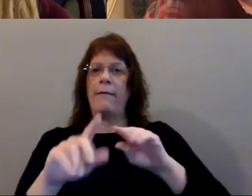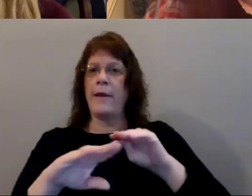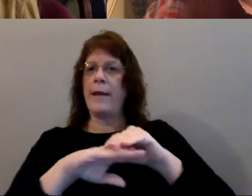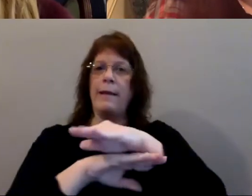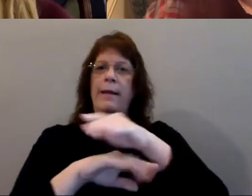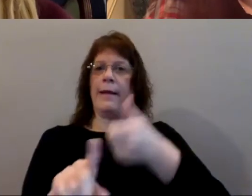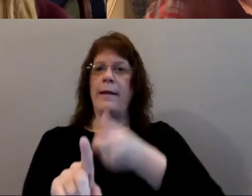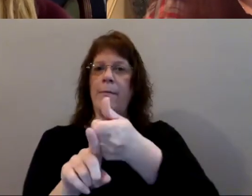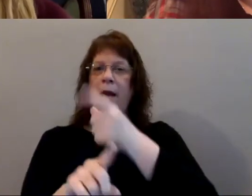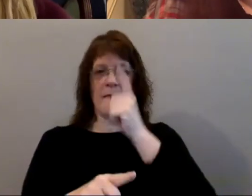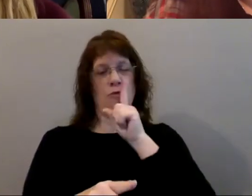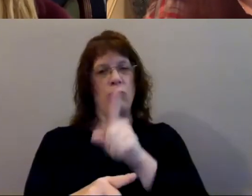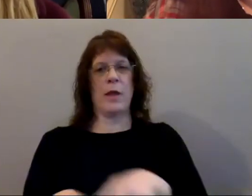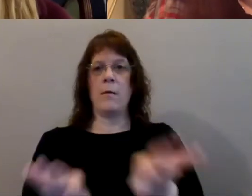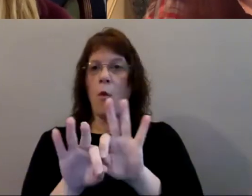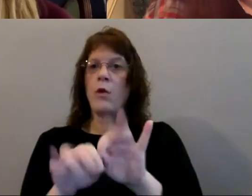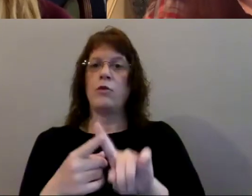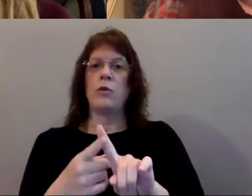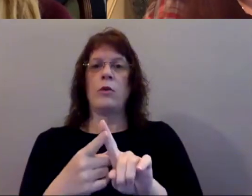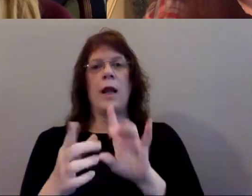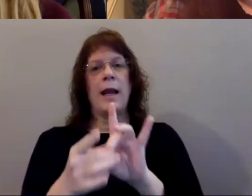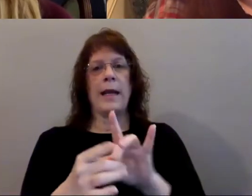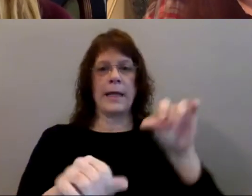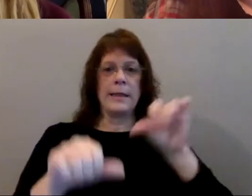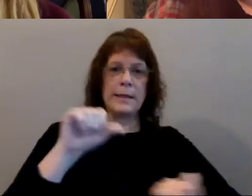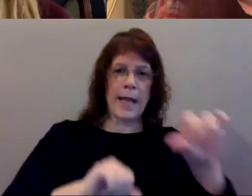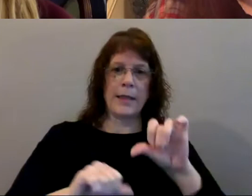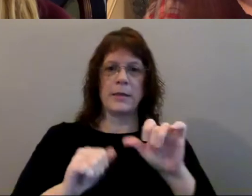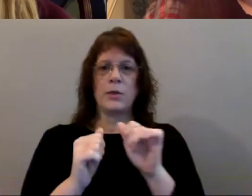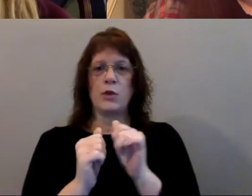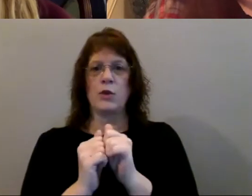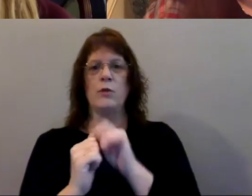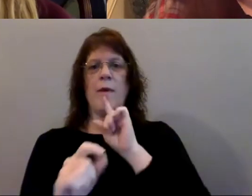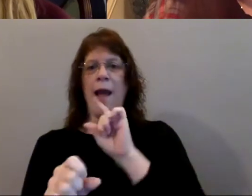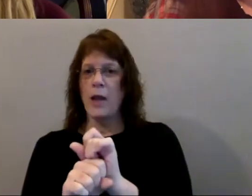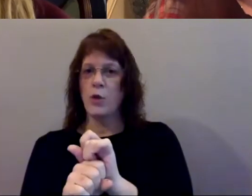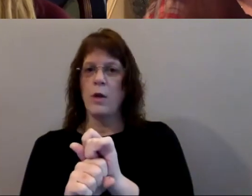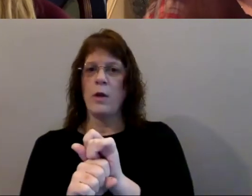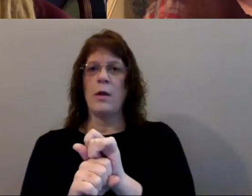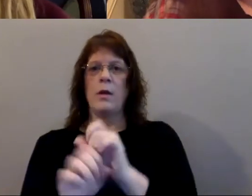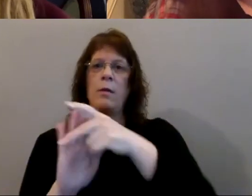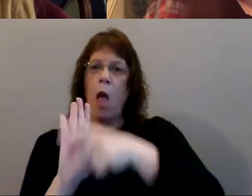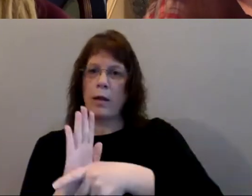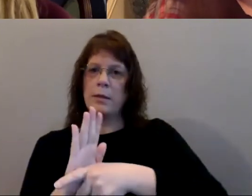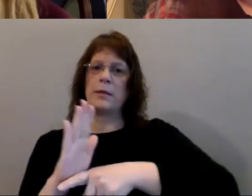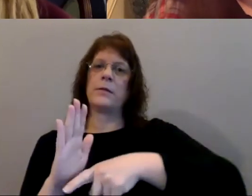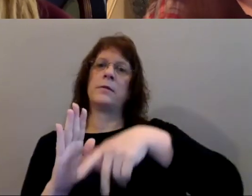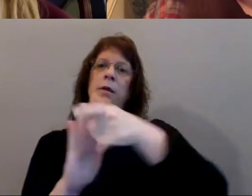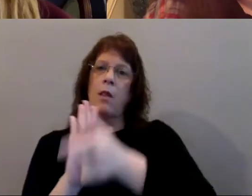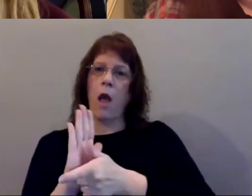it's critical to connect this science with cutting edge science to actual policy and the real